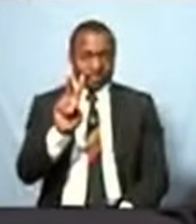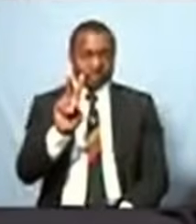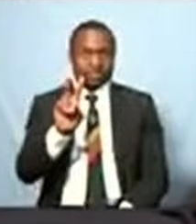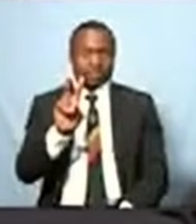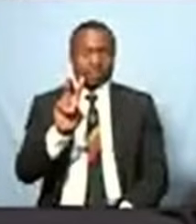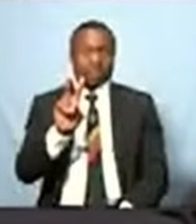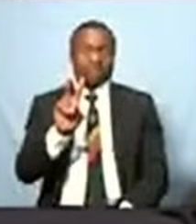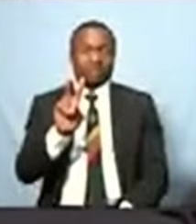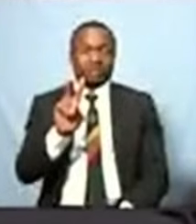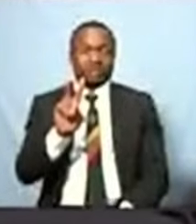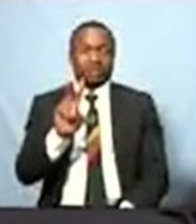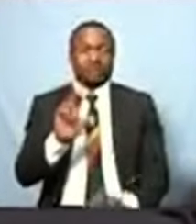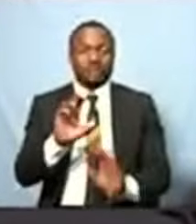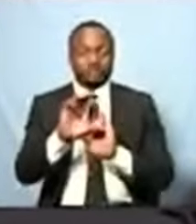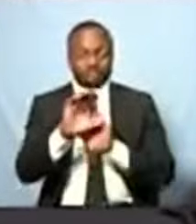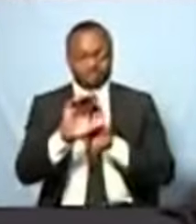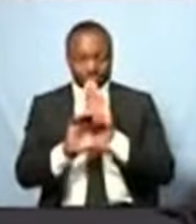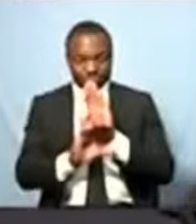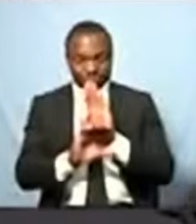52(6)(b) of the Constitution.